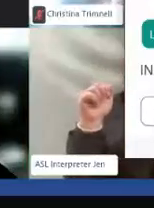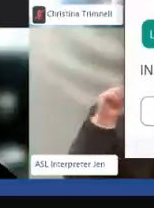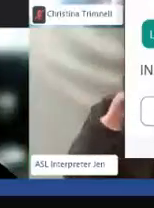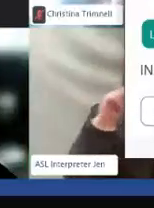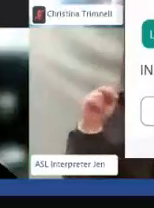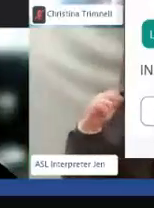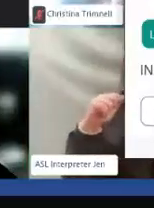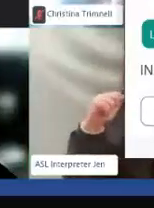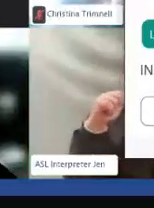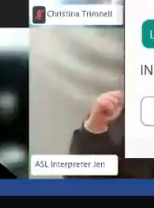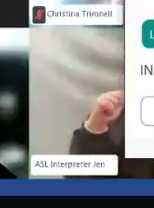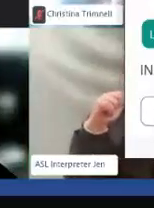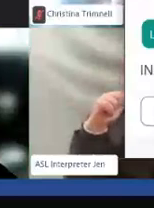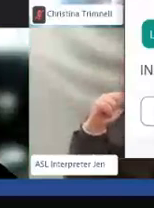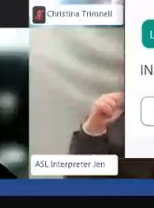Ann,